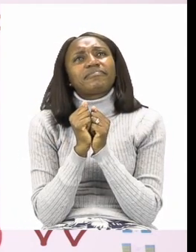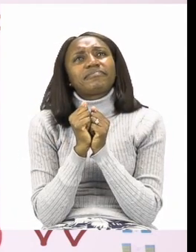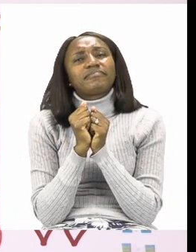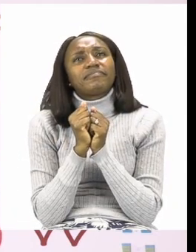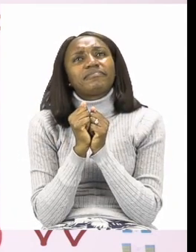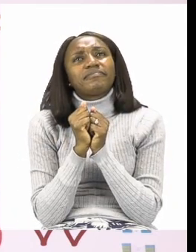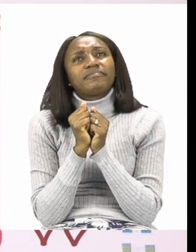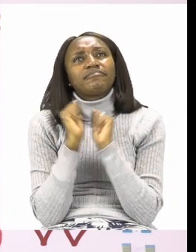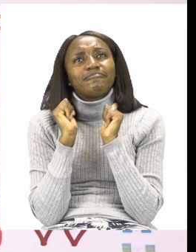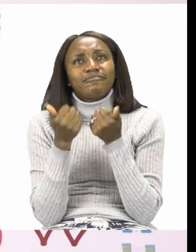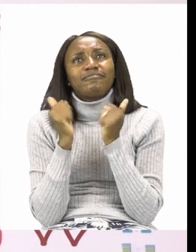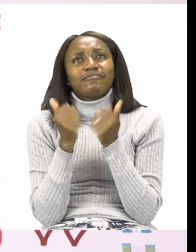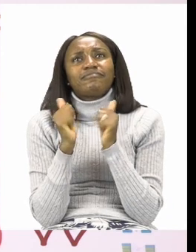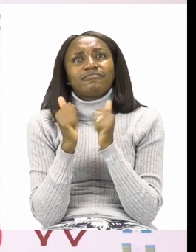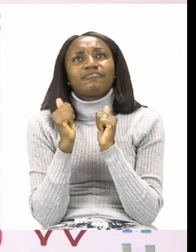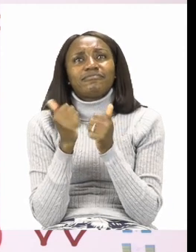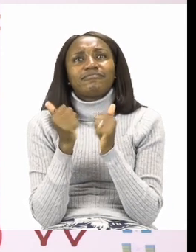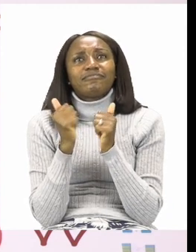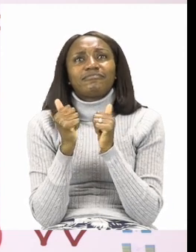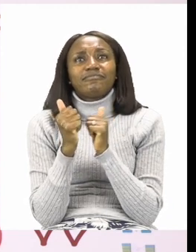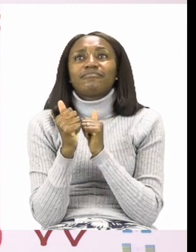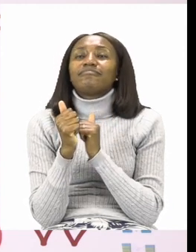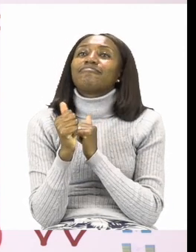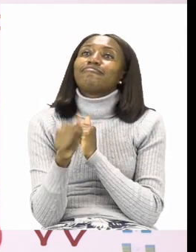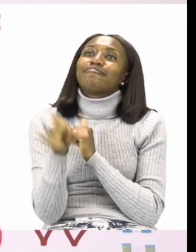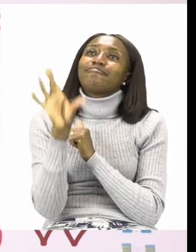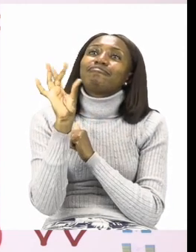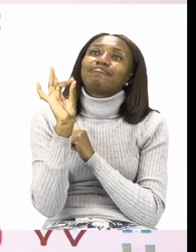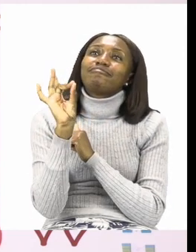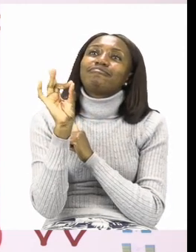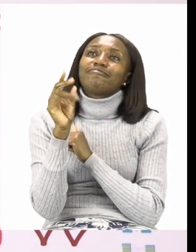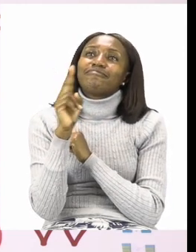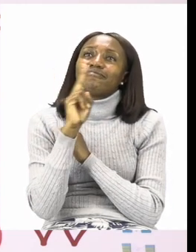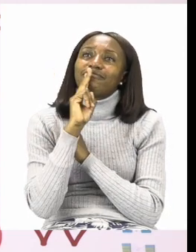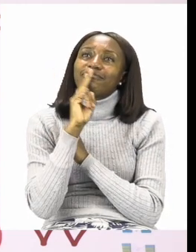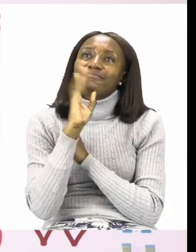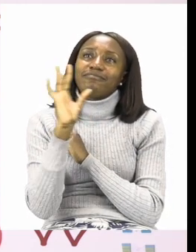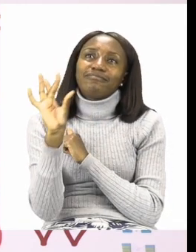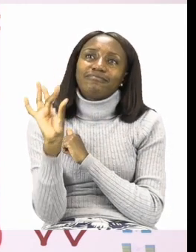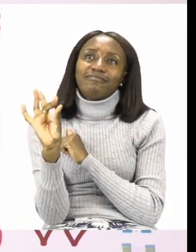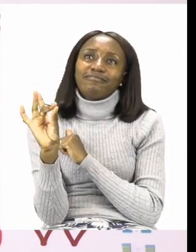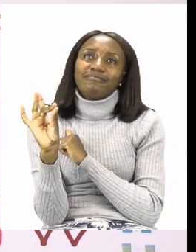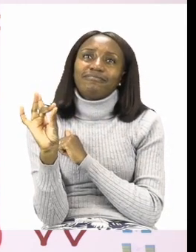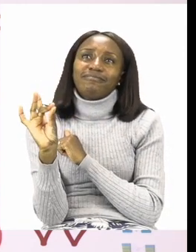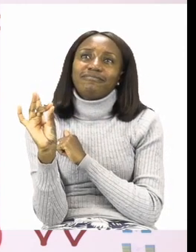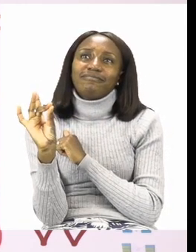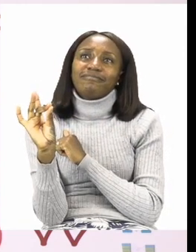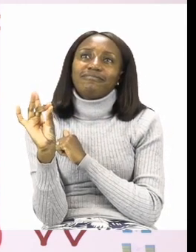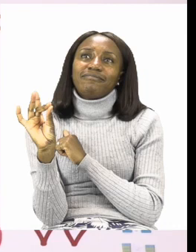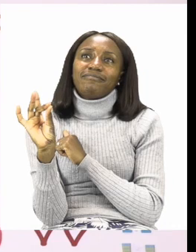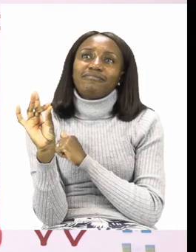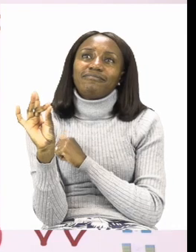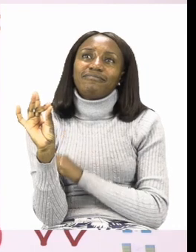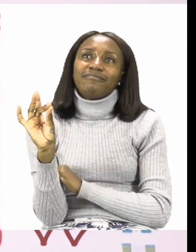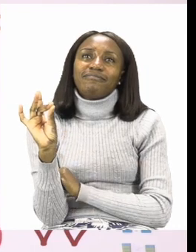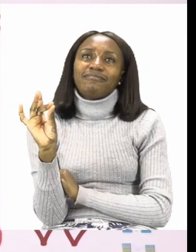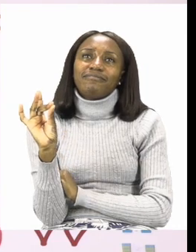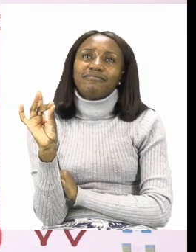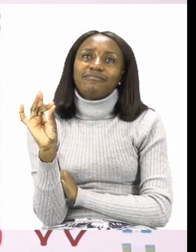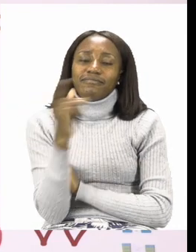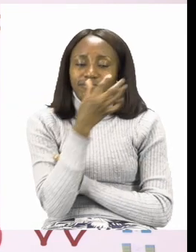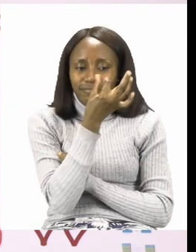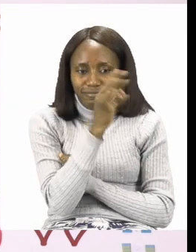great job, grade 2s. The answer will be 8. So